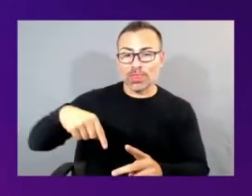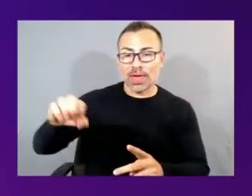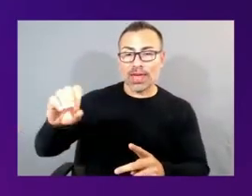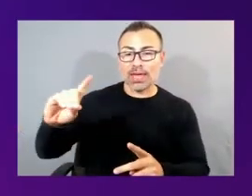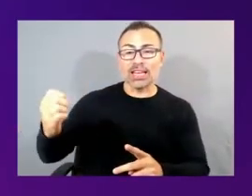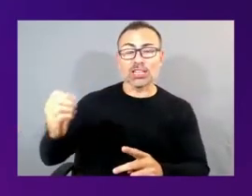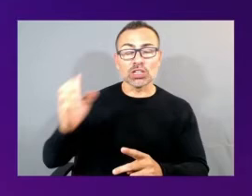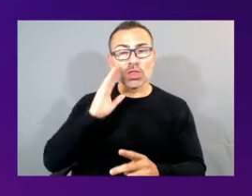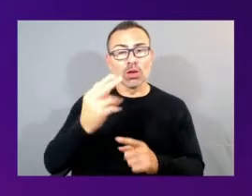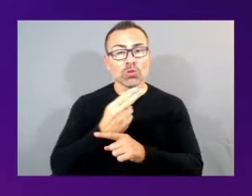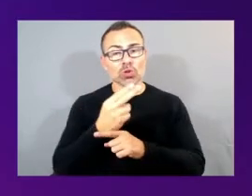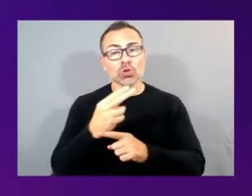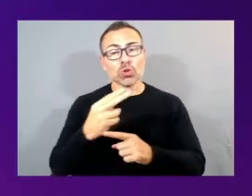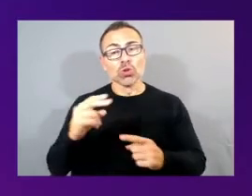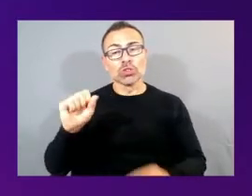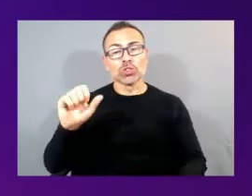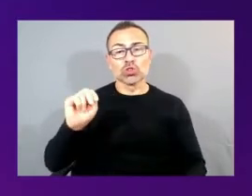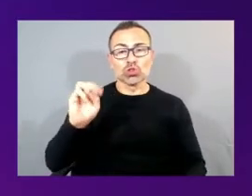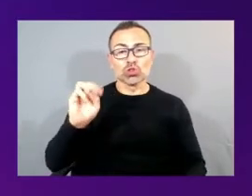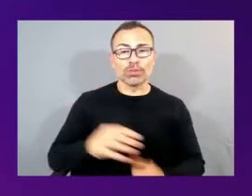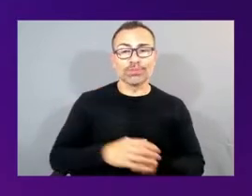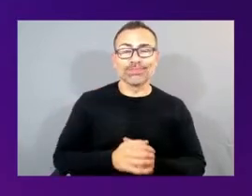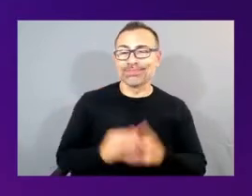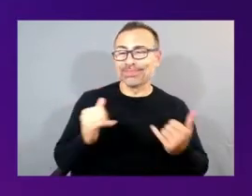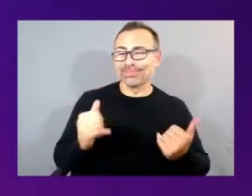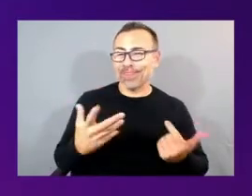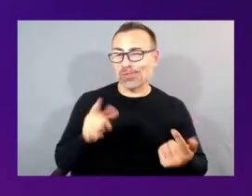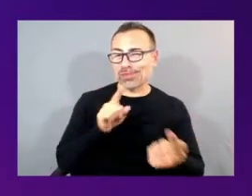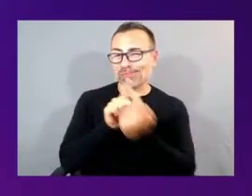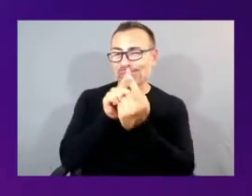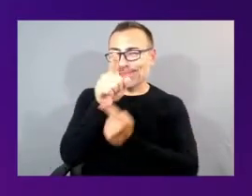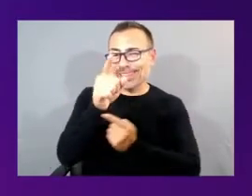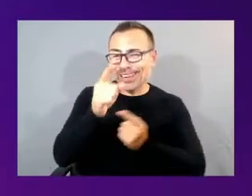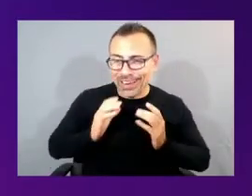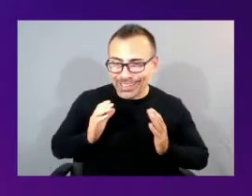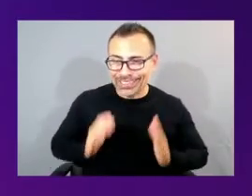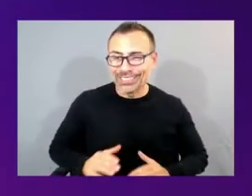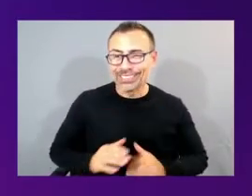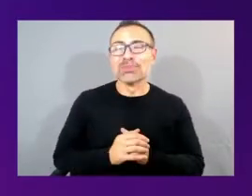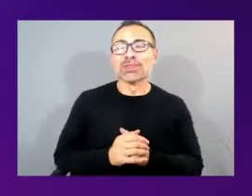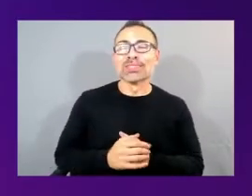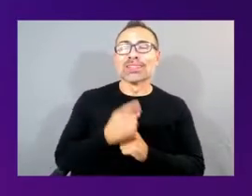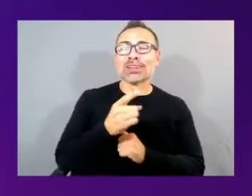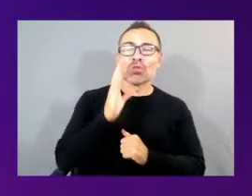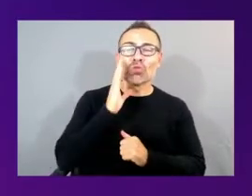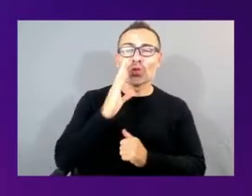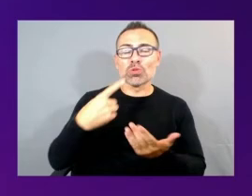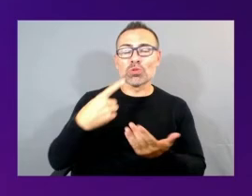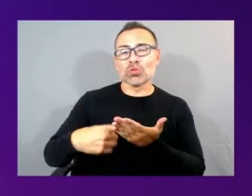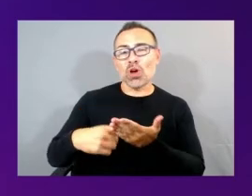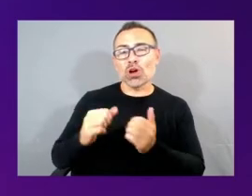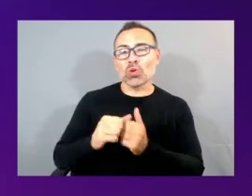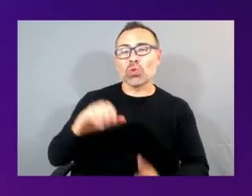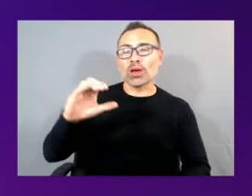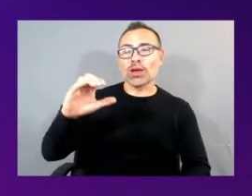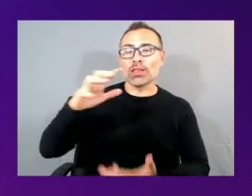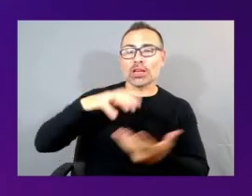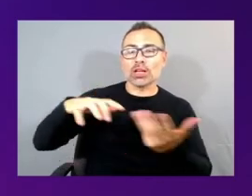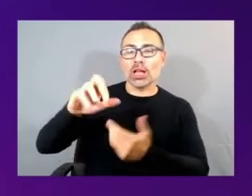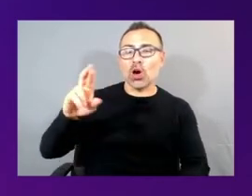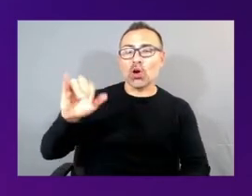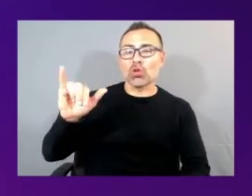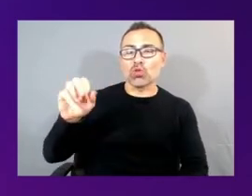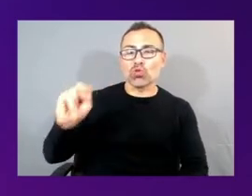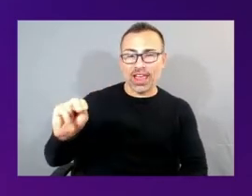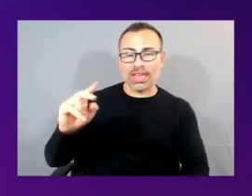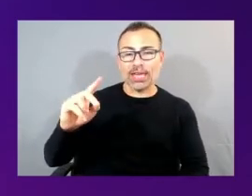IoT customer. And Kashmira has had a chance to talk to CloudRail, one of our partners, about like how you can